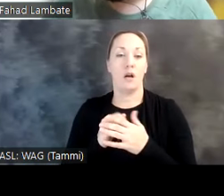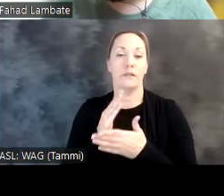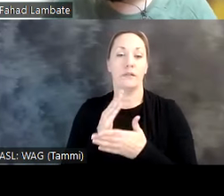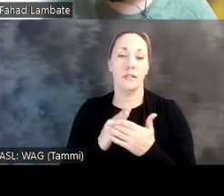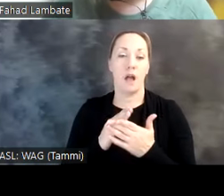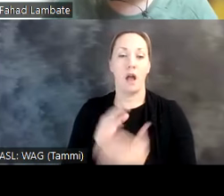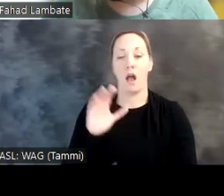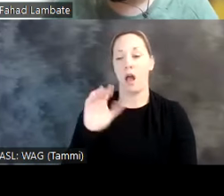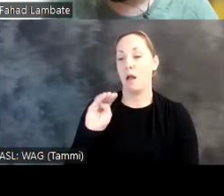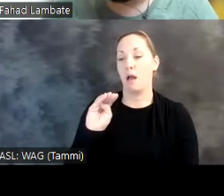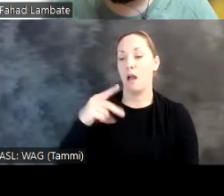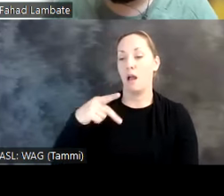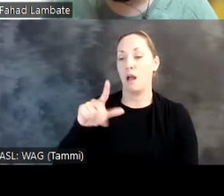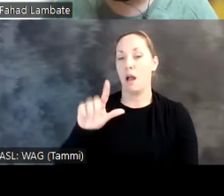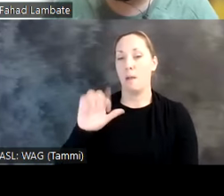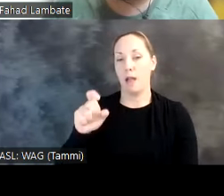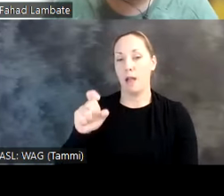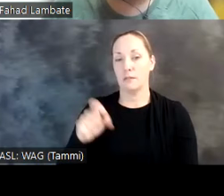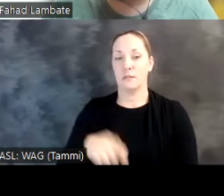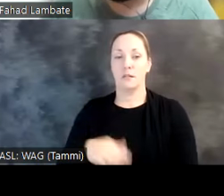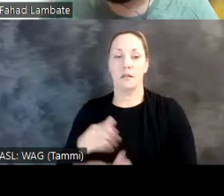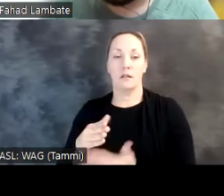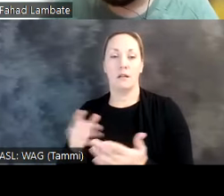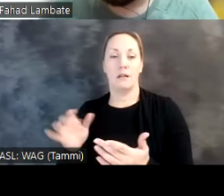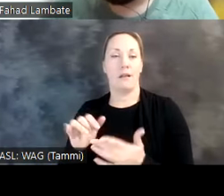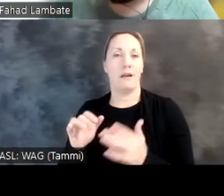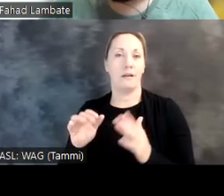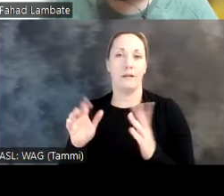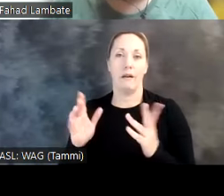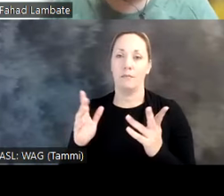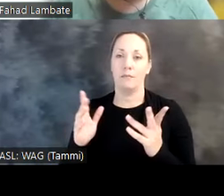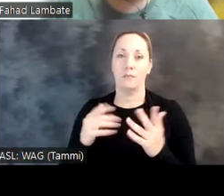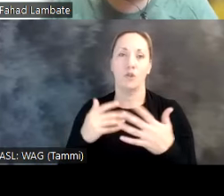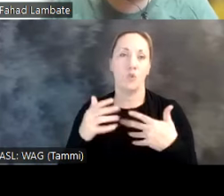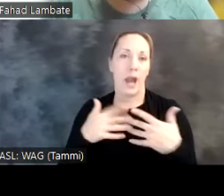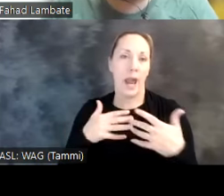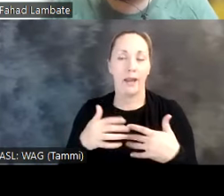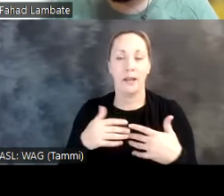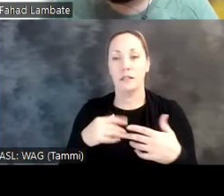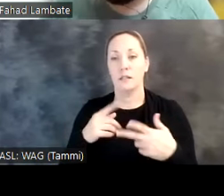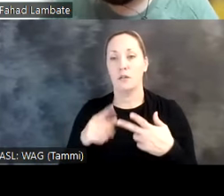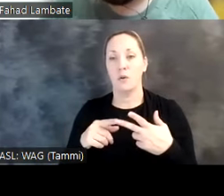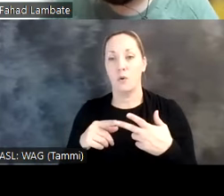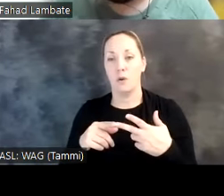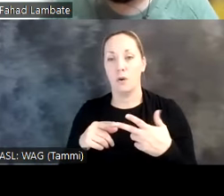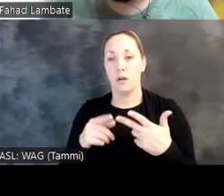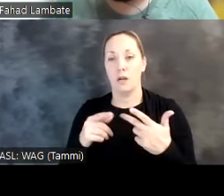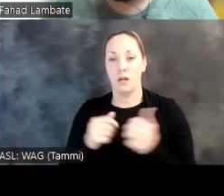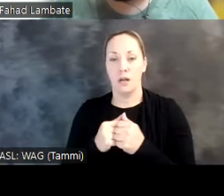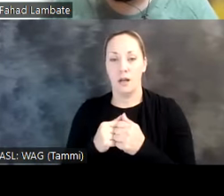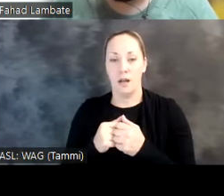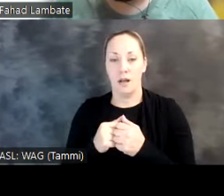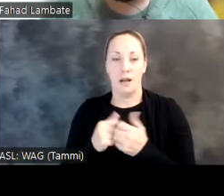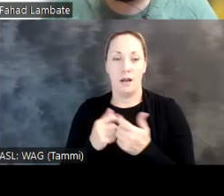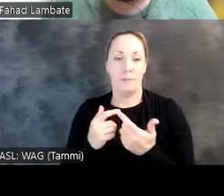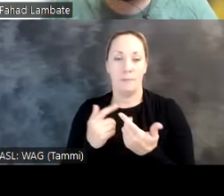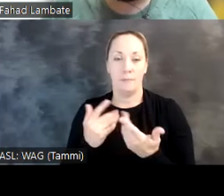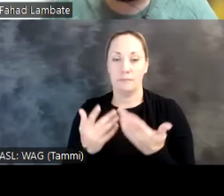UI components, like grid structures are there, or be it tabbed interfaces, or it would